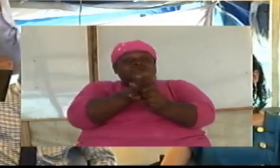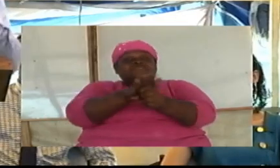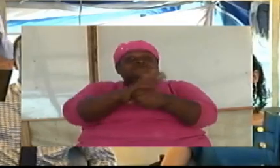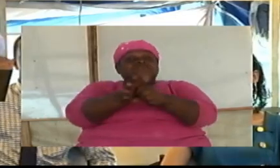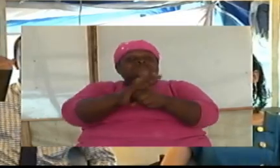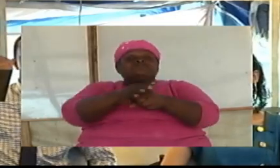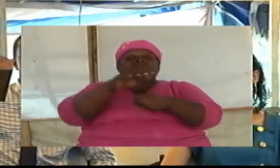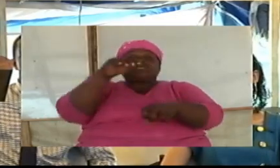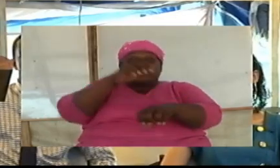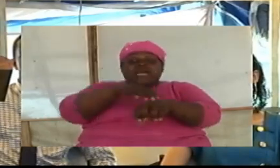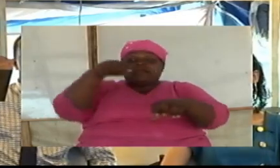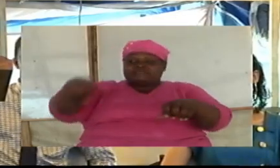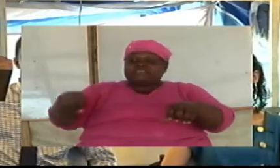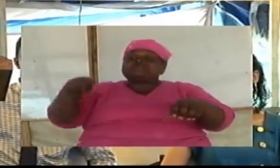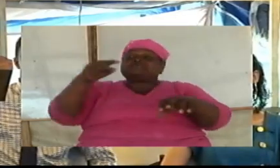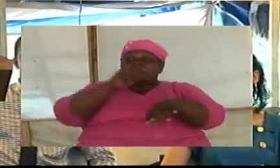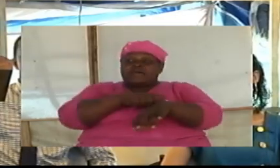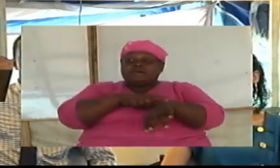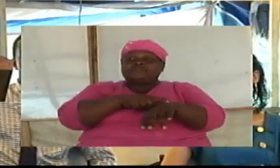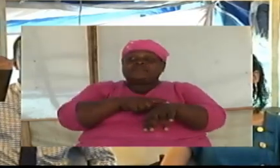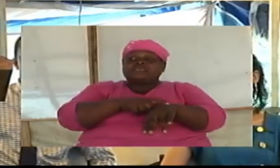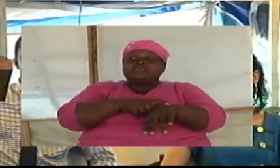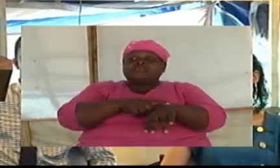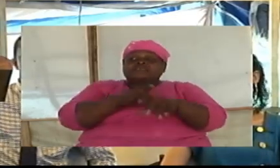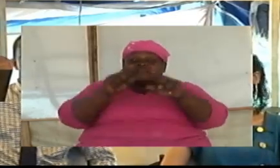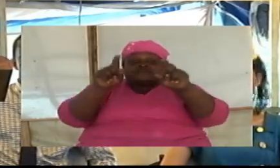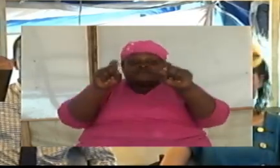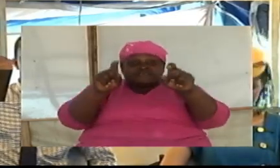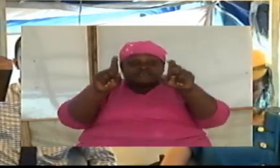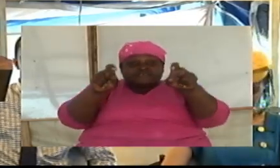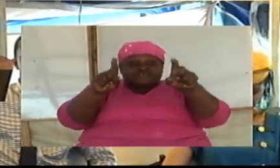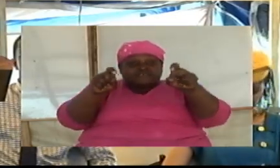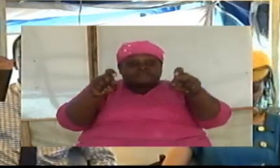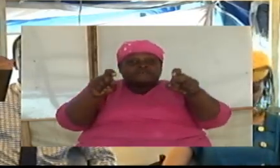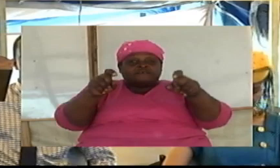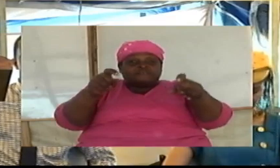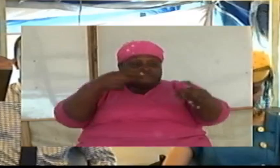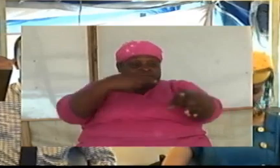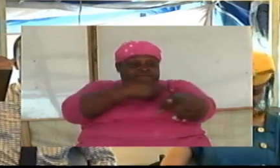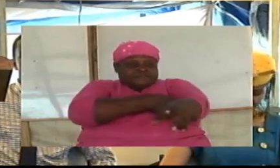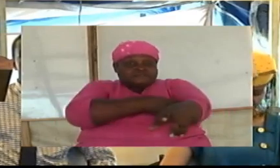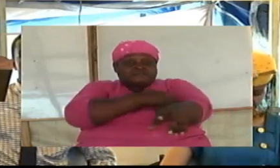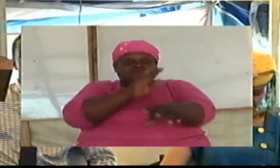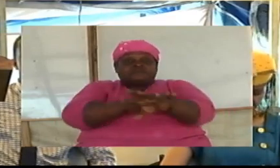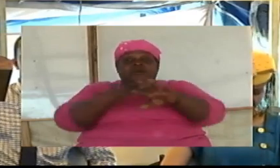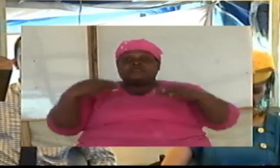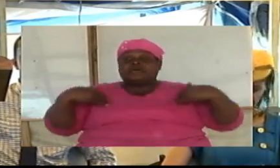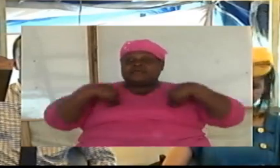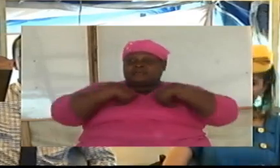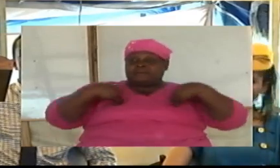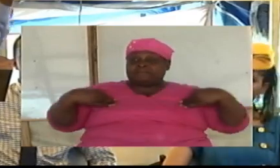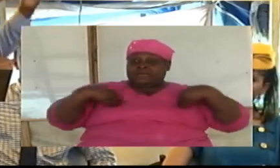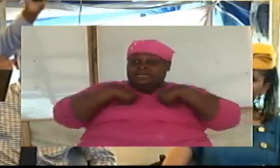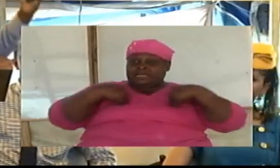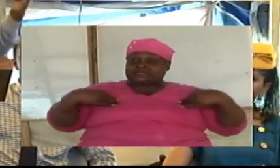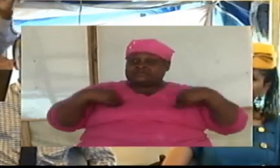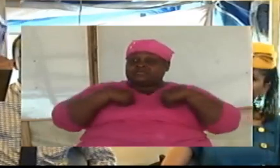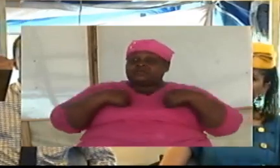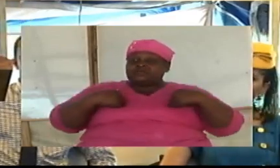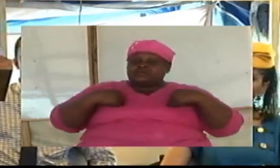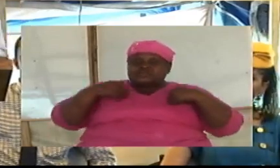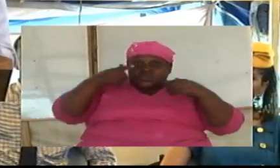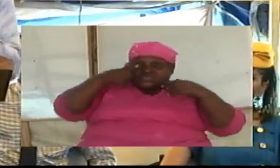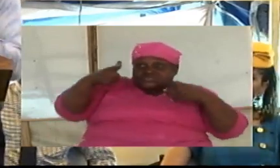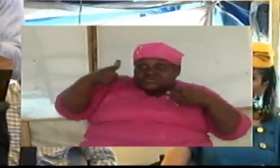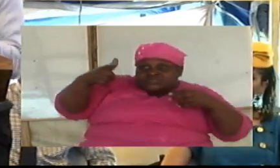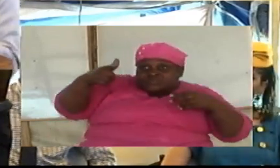I recognize that they are testing the vaccines on animals. You will see them in a lab with